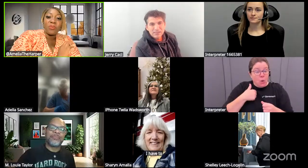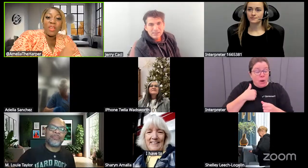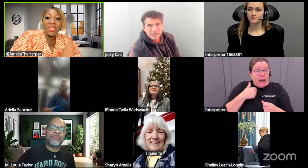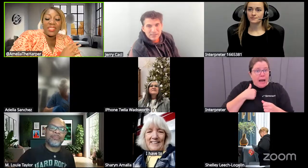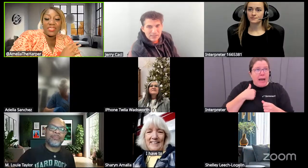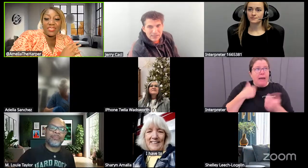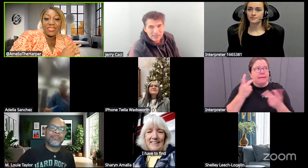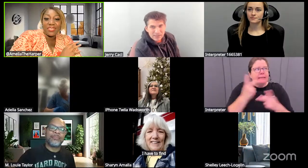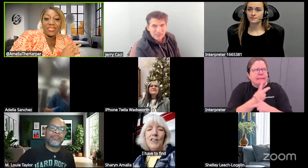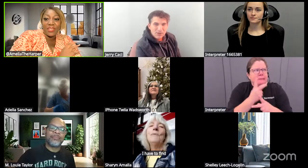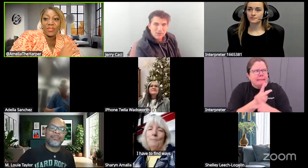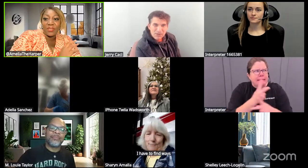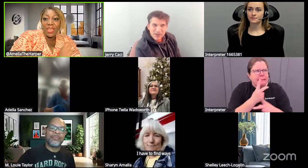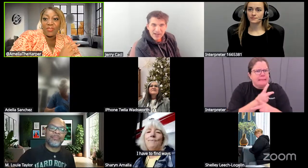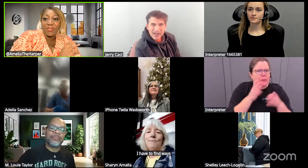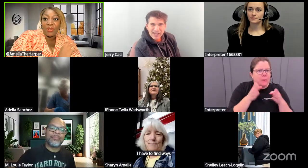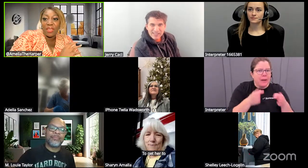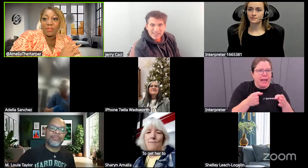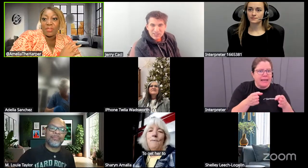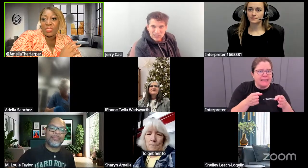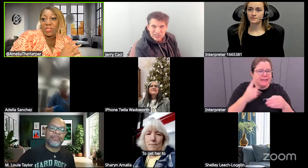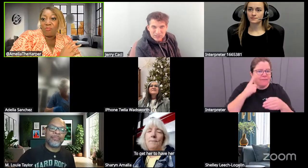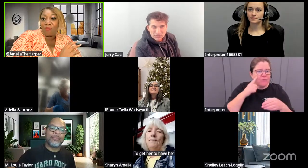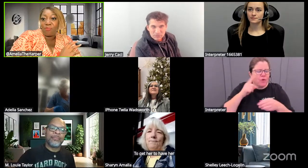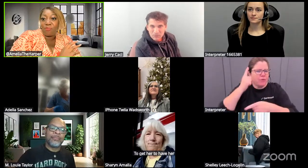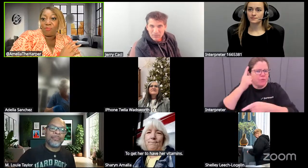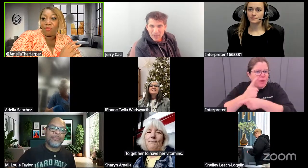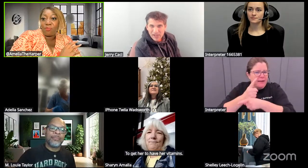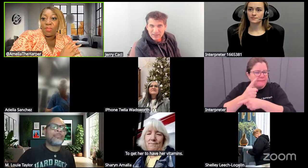find ways to get her to have her vitamins.